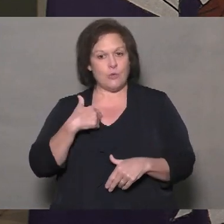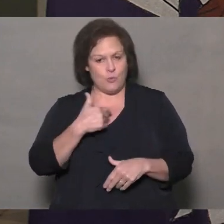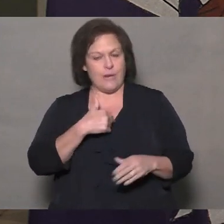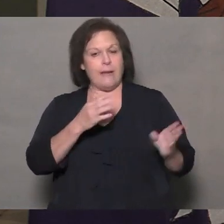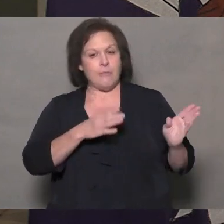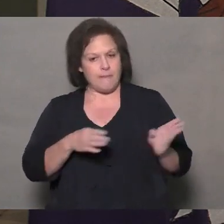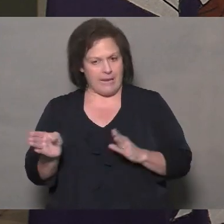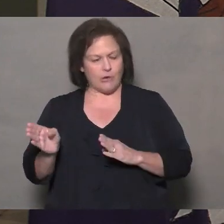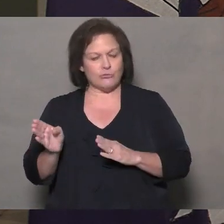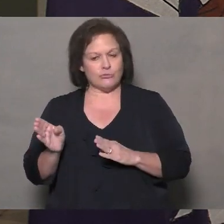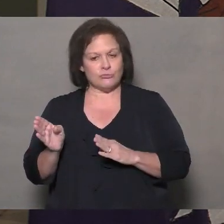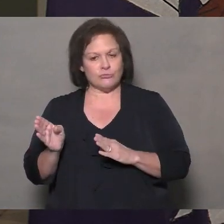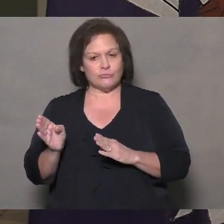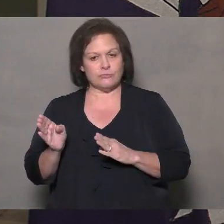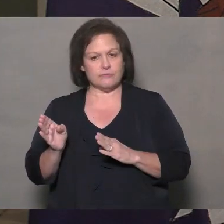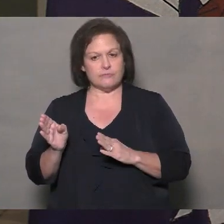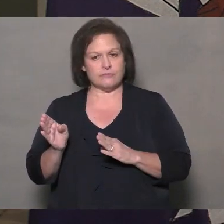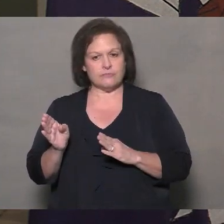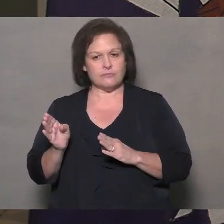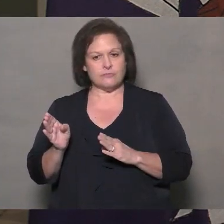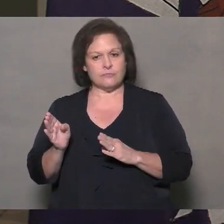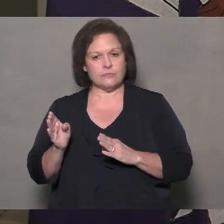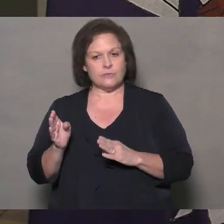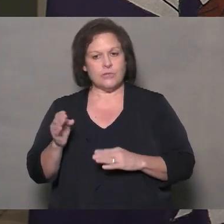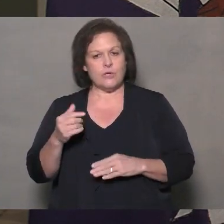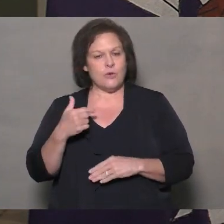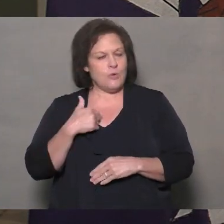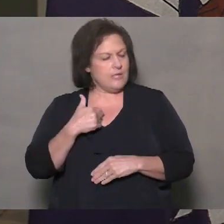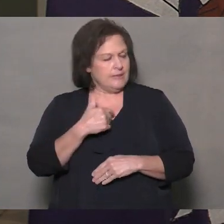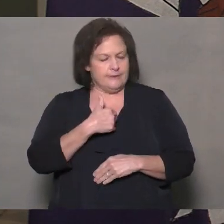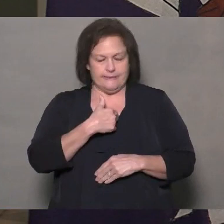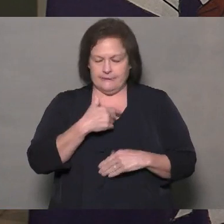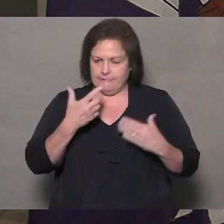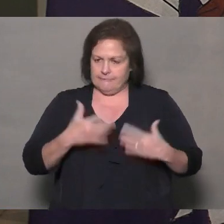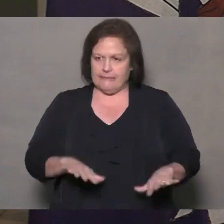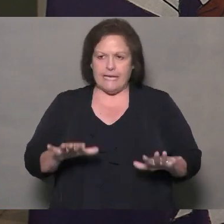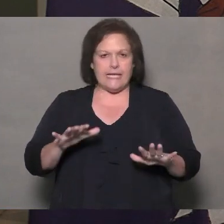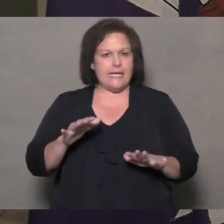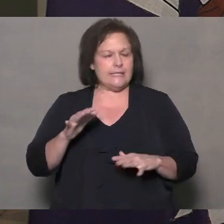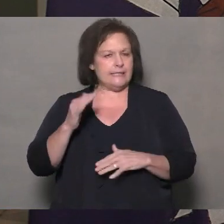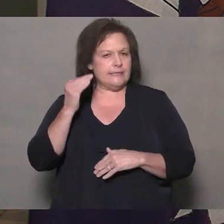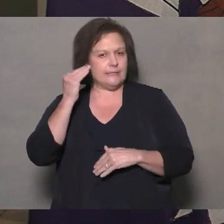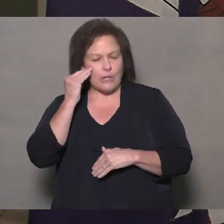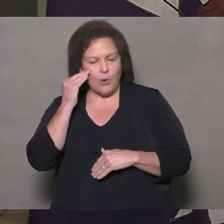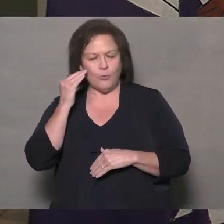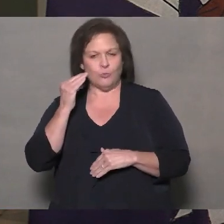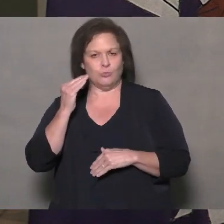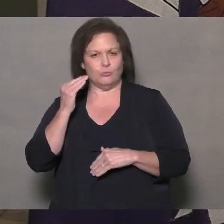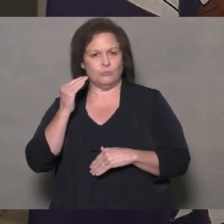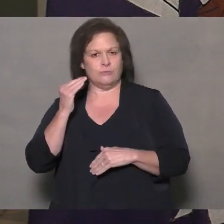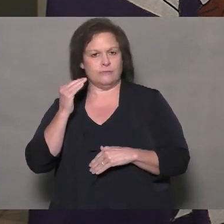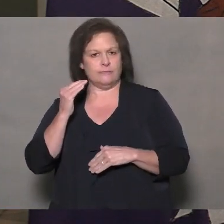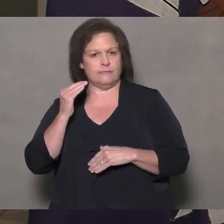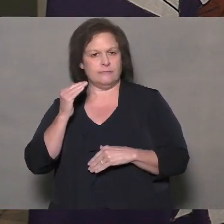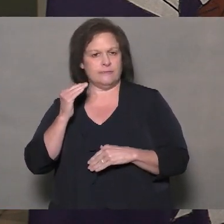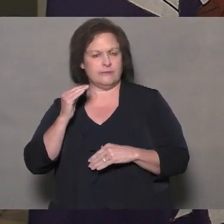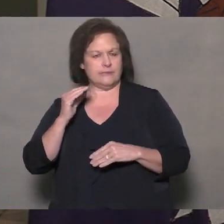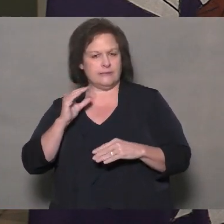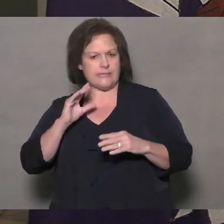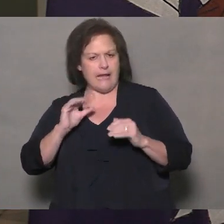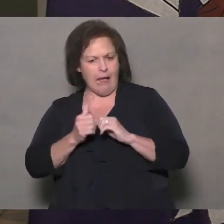prepared. We are all well versed in the unwavering focus, the